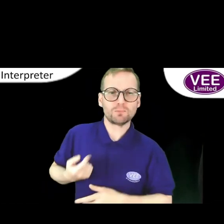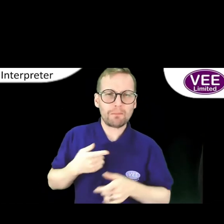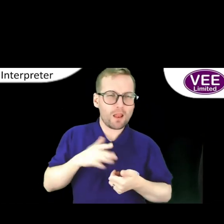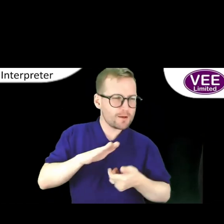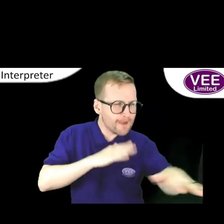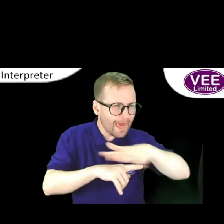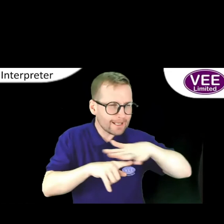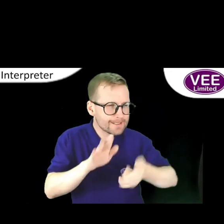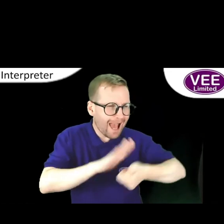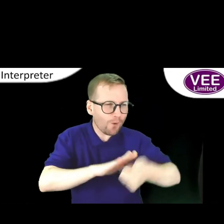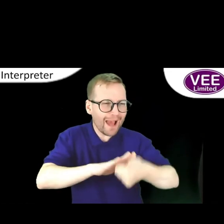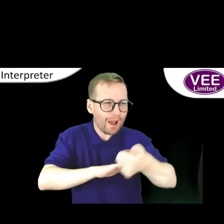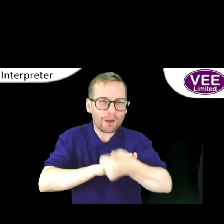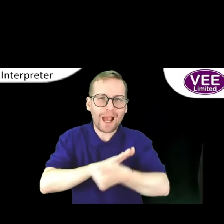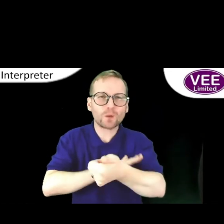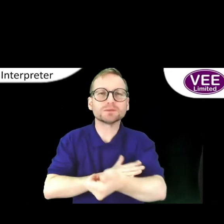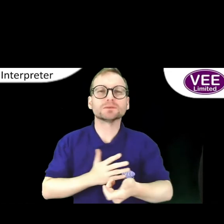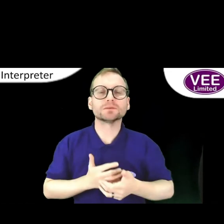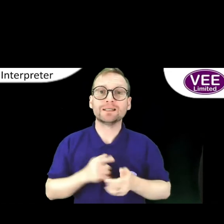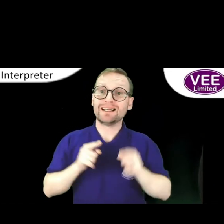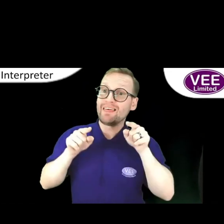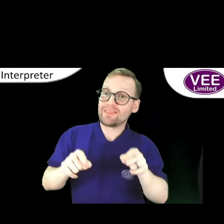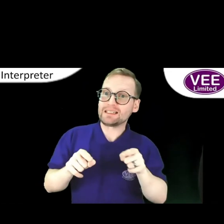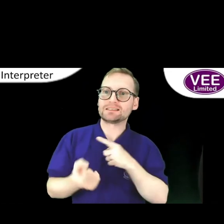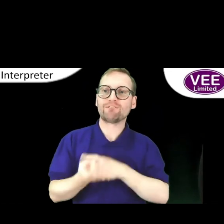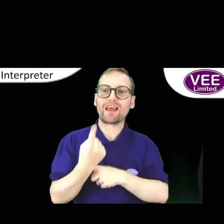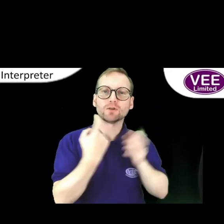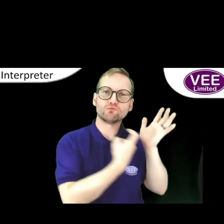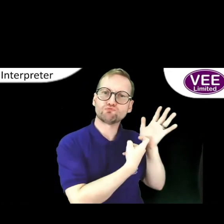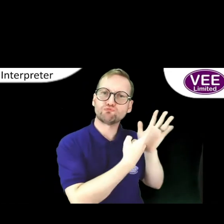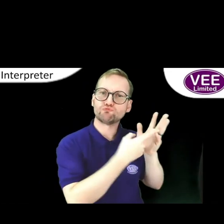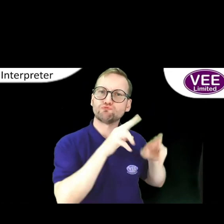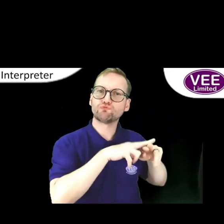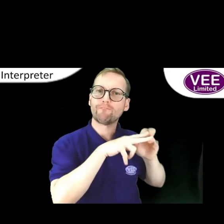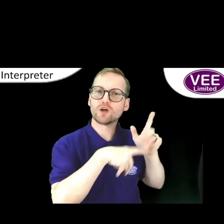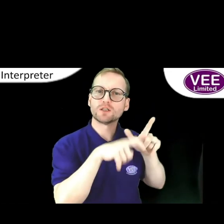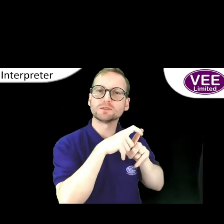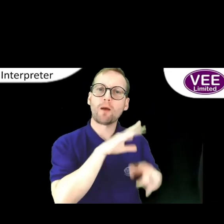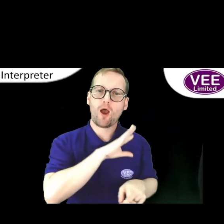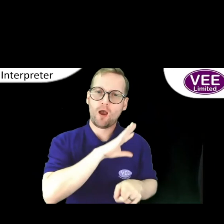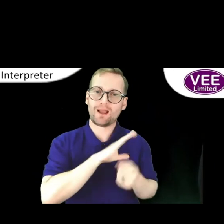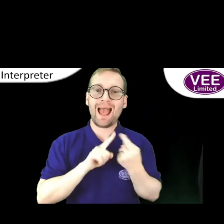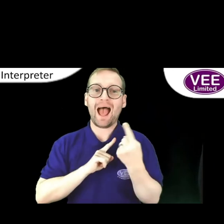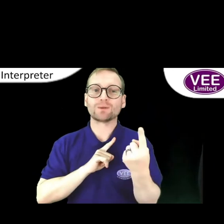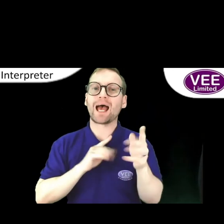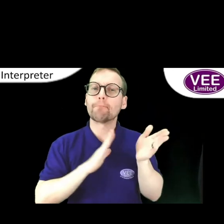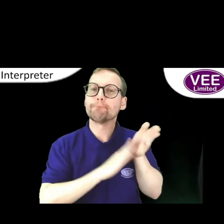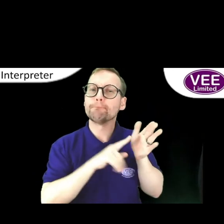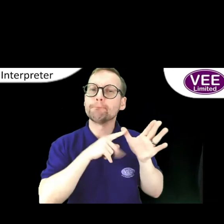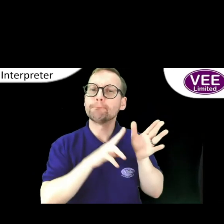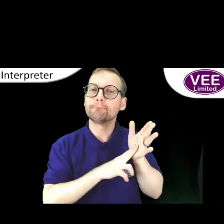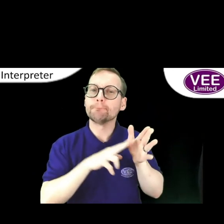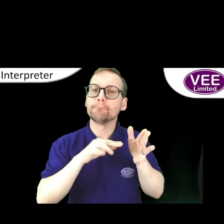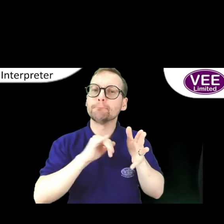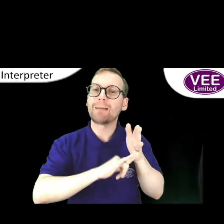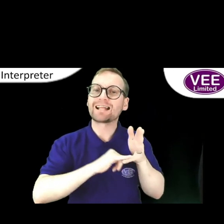land. And this particular event took place just outside Mansfield in the north of